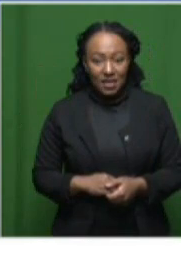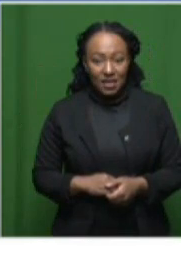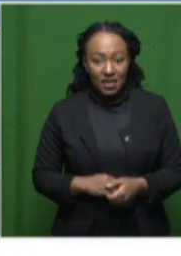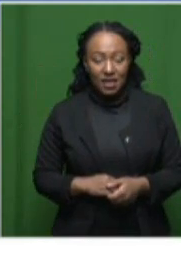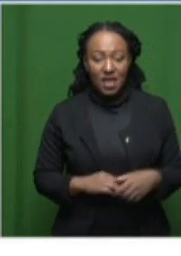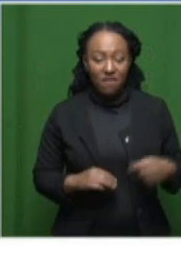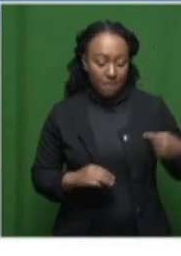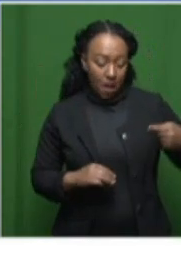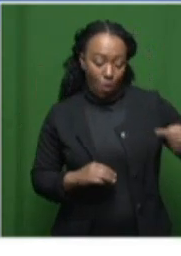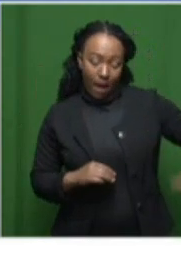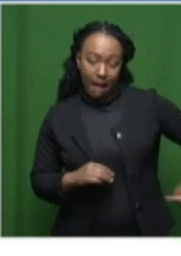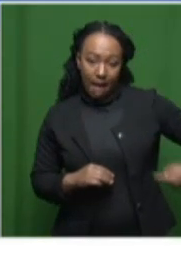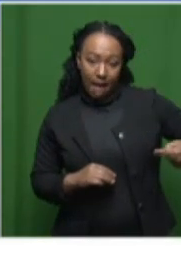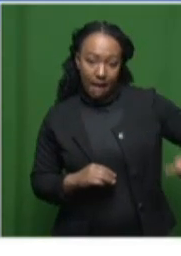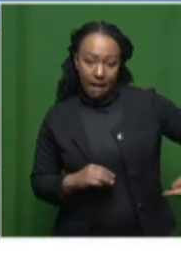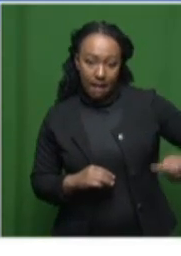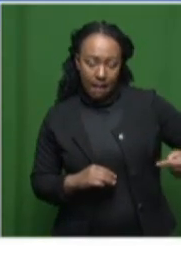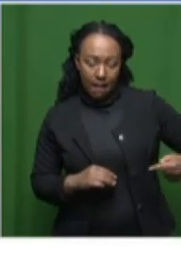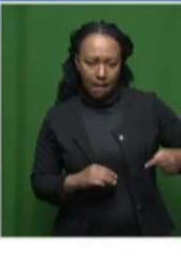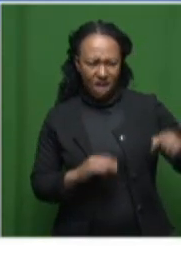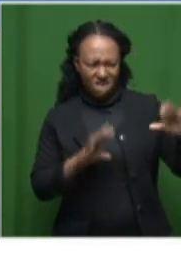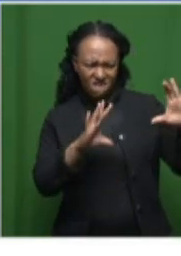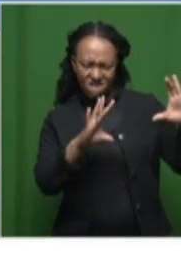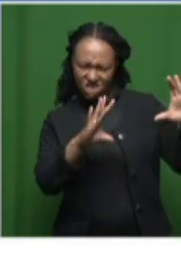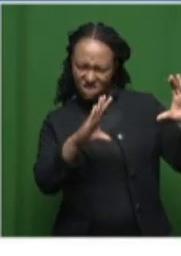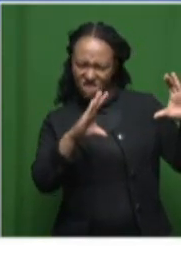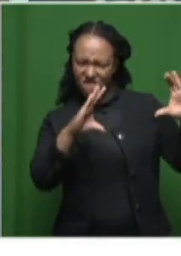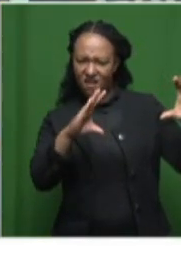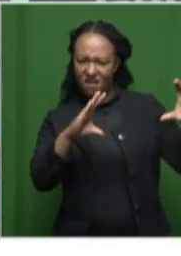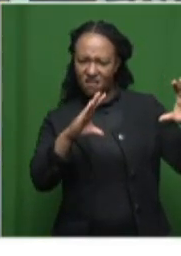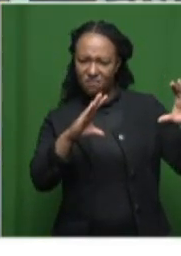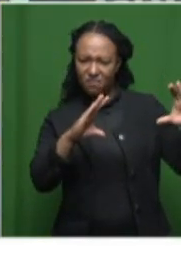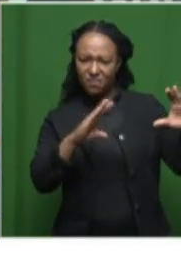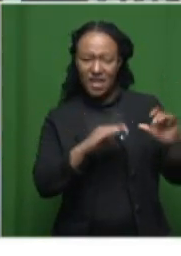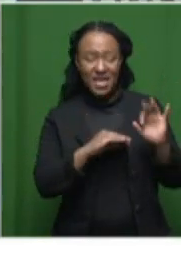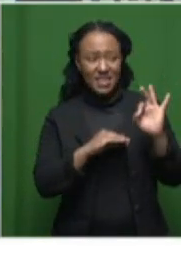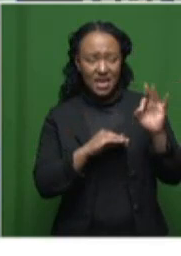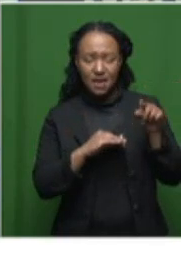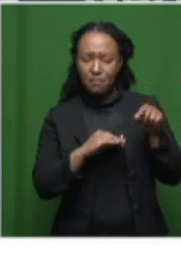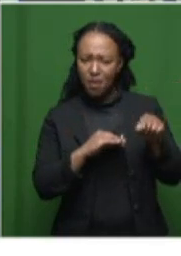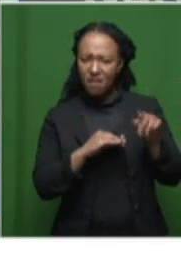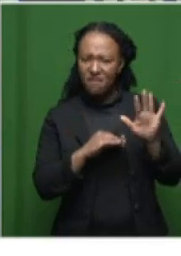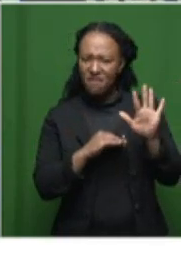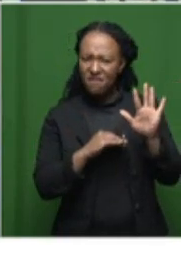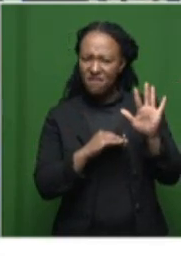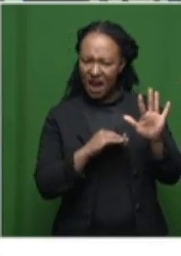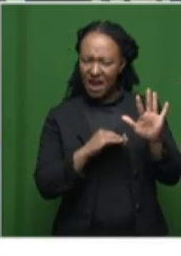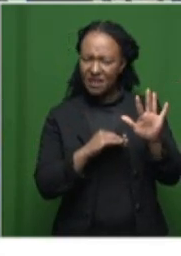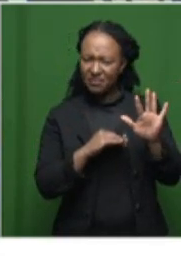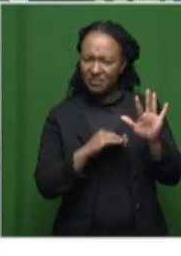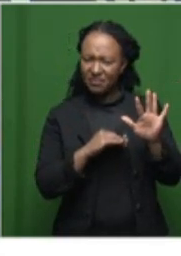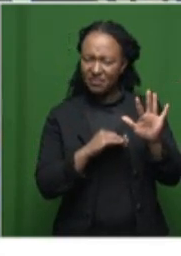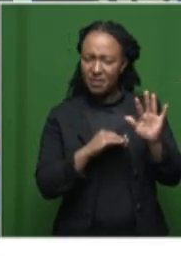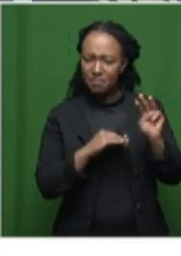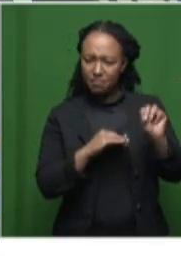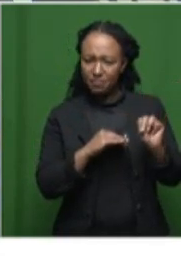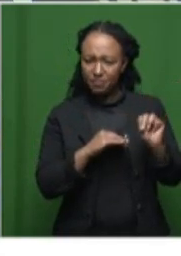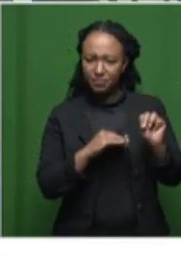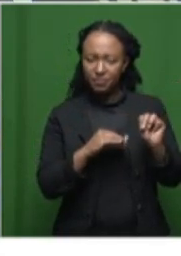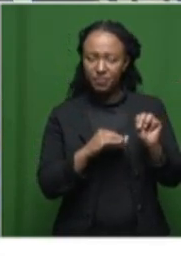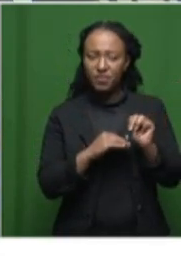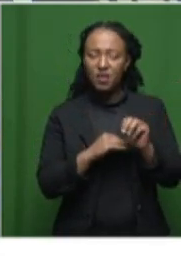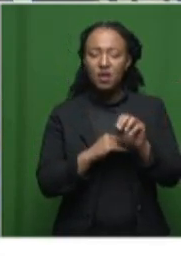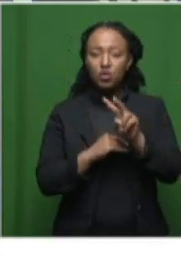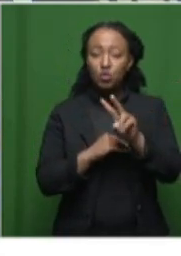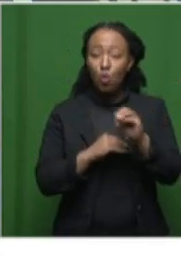wheel's twice my size almost. The diameter of the wheel is 3.5 meters. Empty, the truck is about